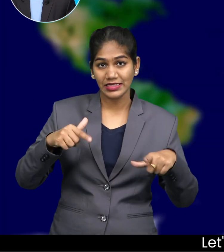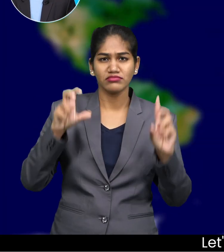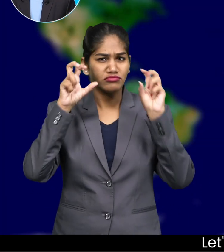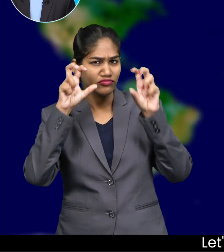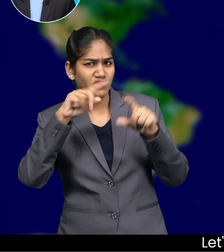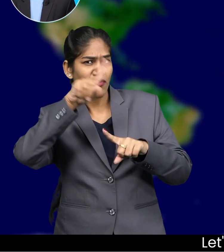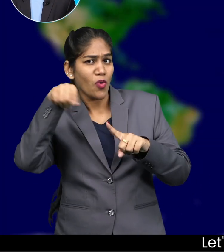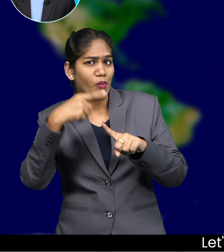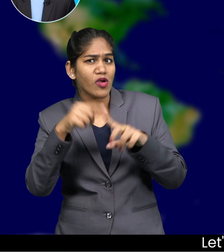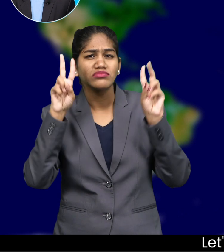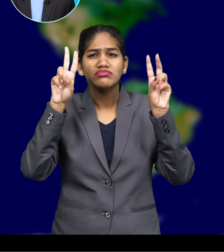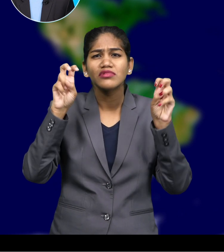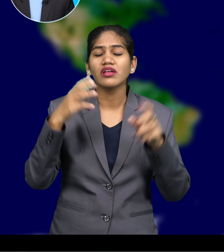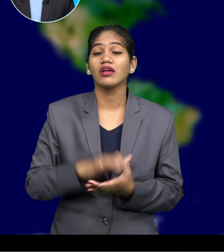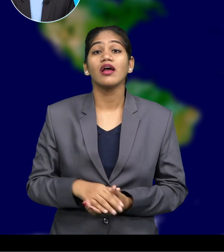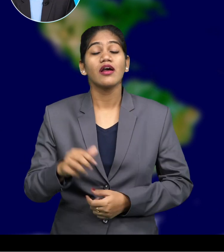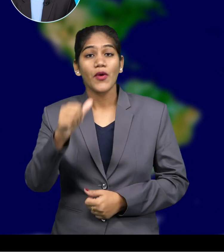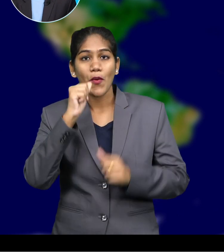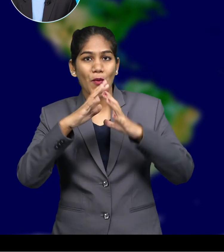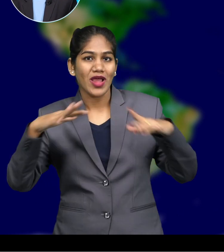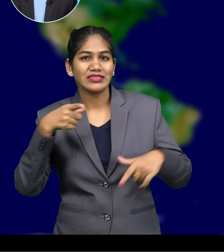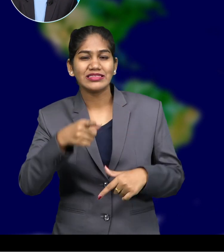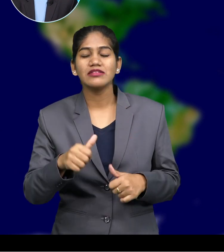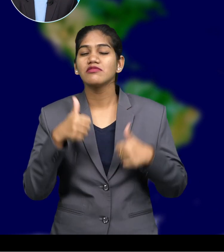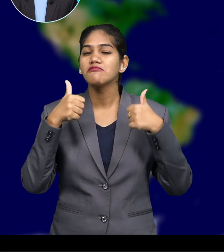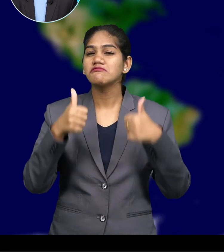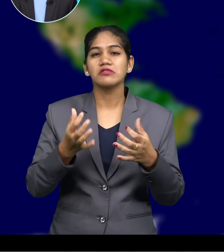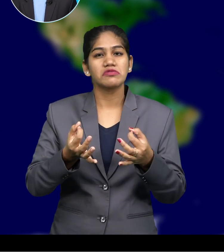Let's watch about water, a wonder liquid.